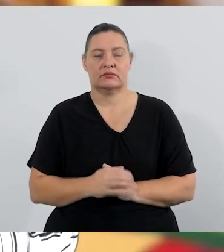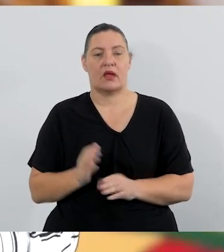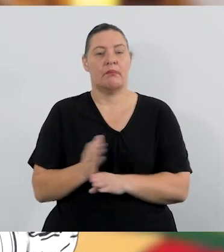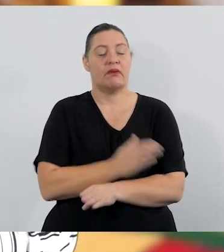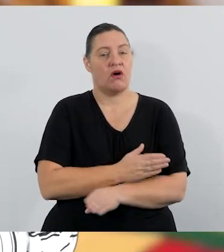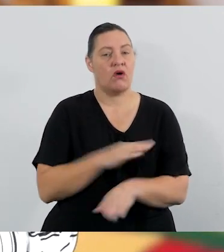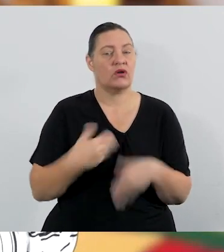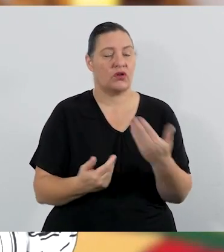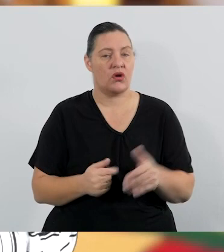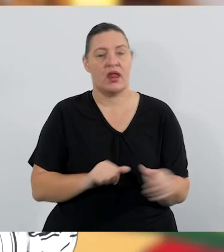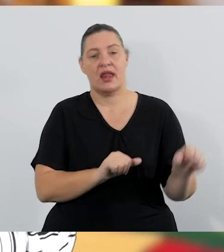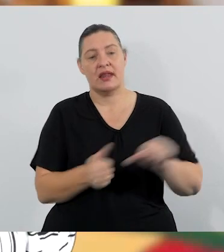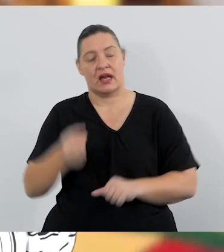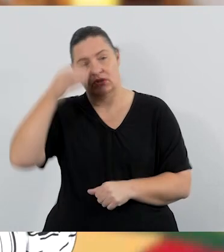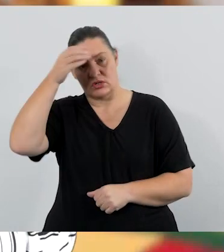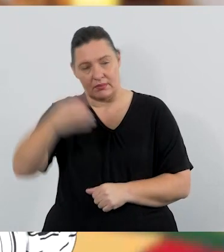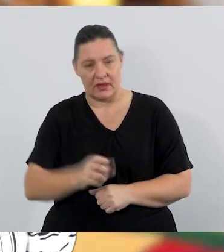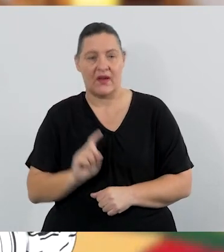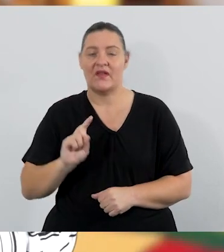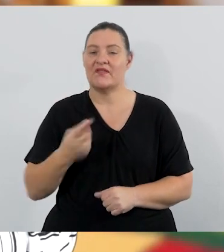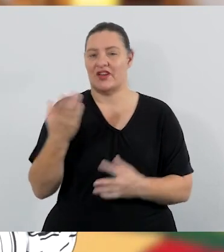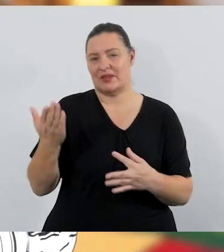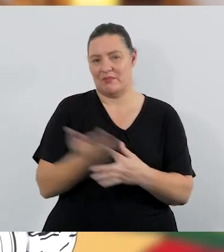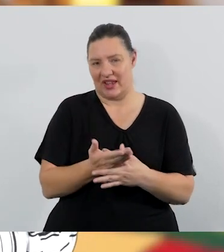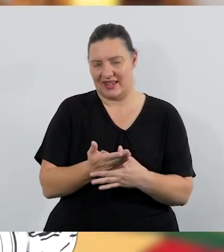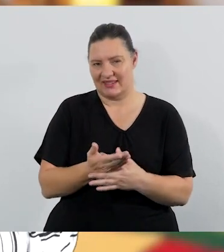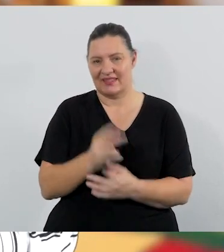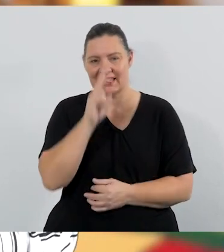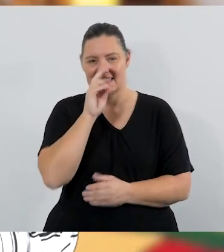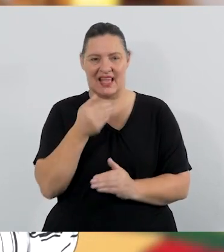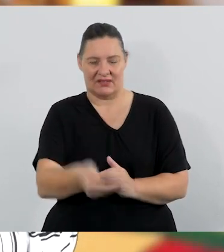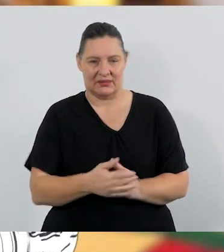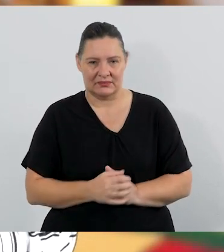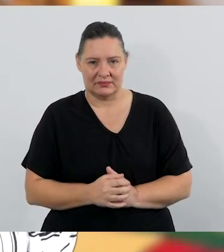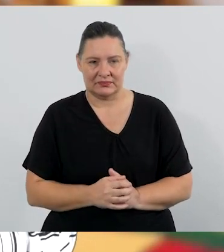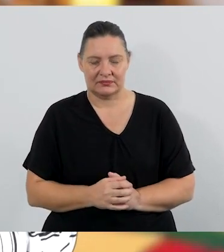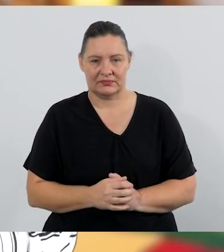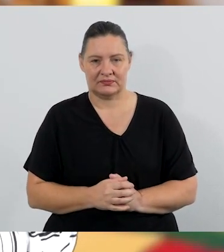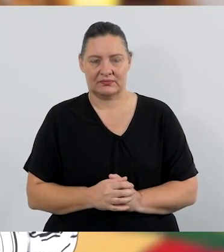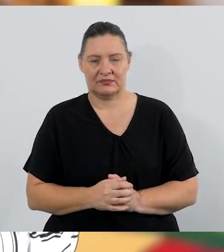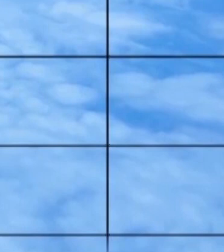Before we move on to our next concept, we are going to go on to an ad break. I'll see you after that.